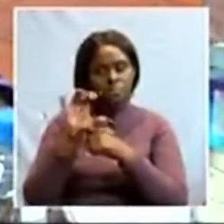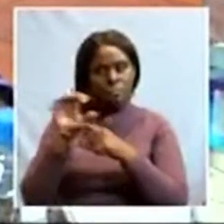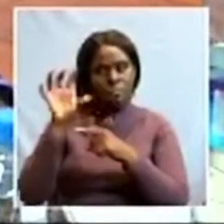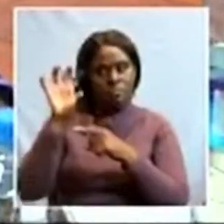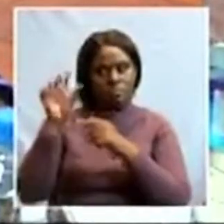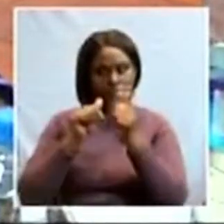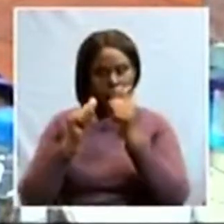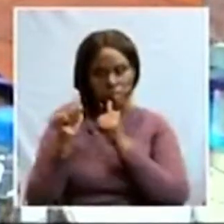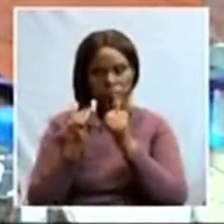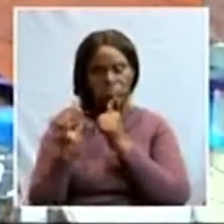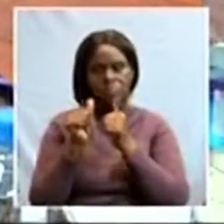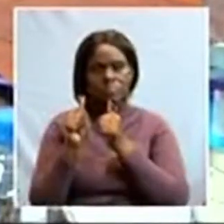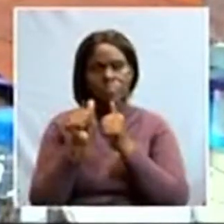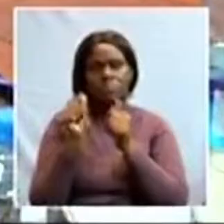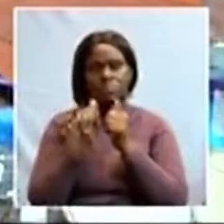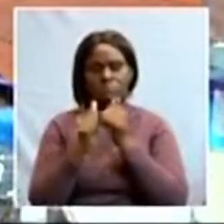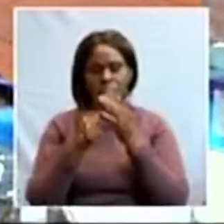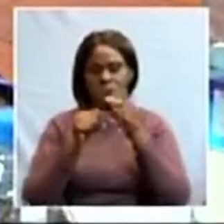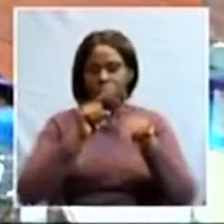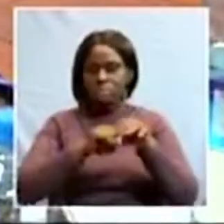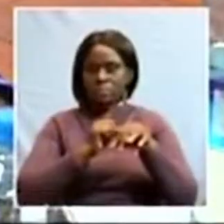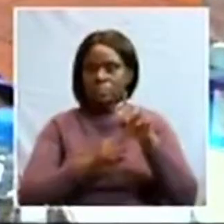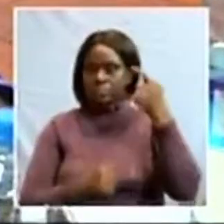Provincial Administration during the